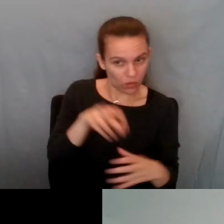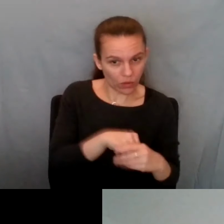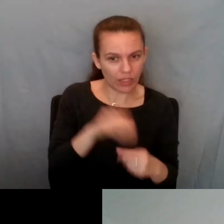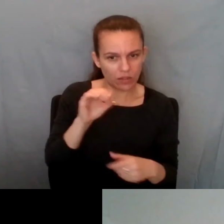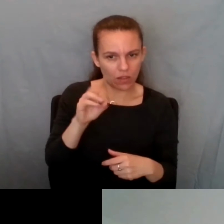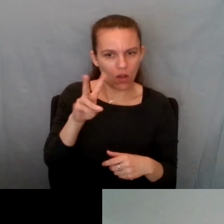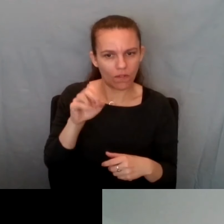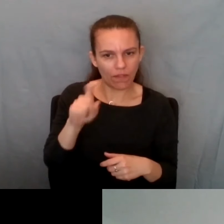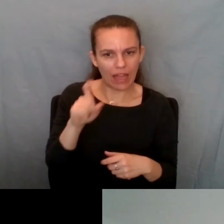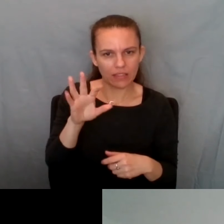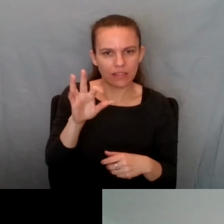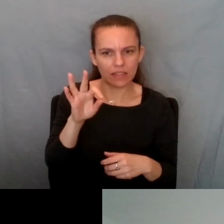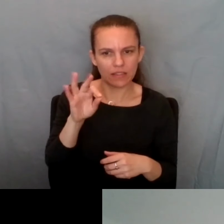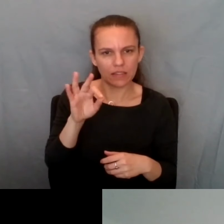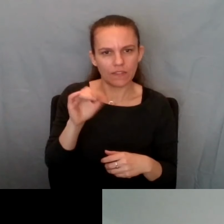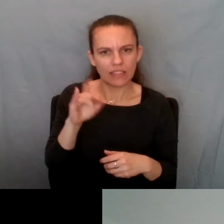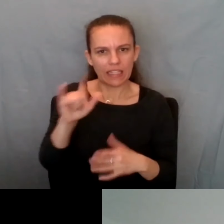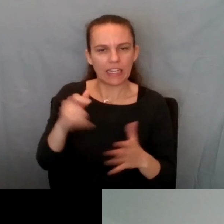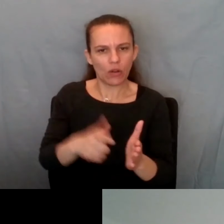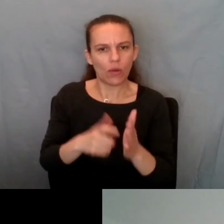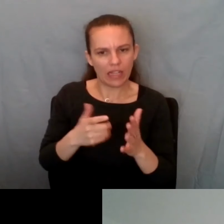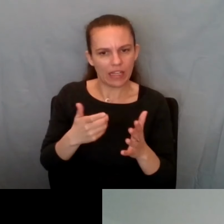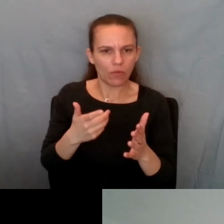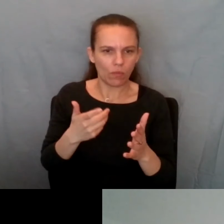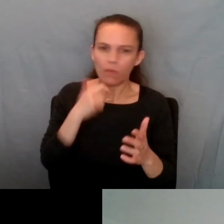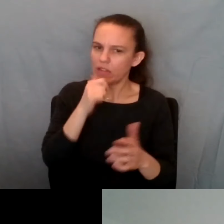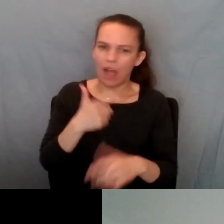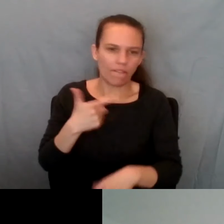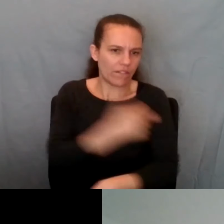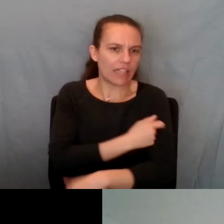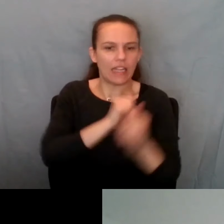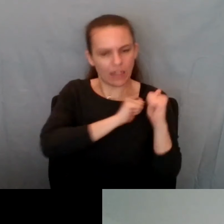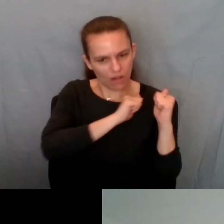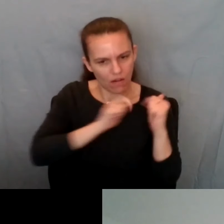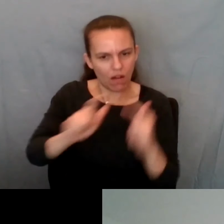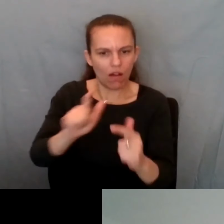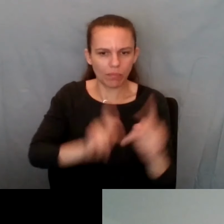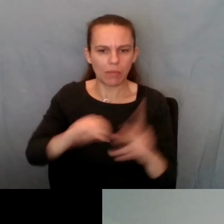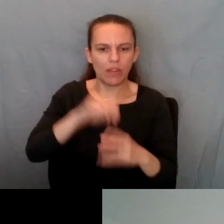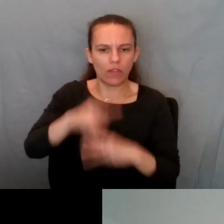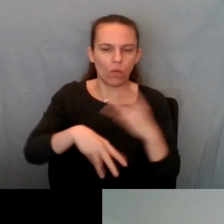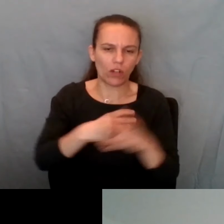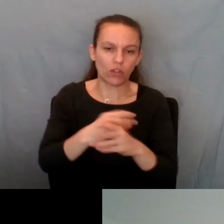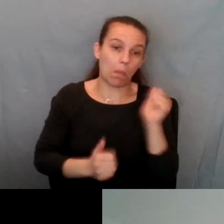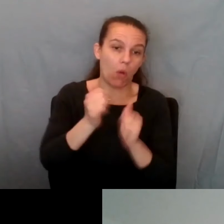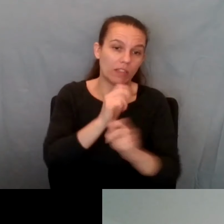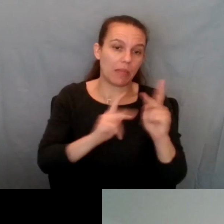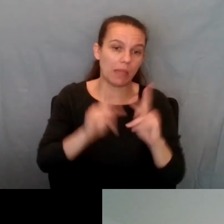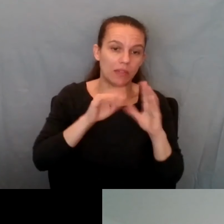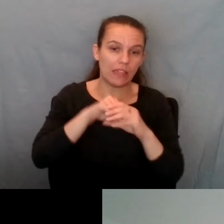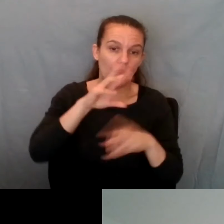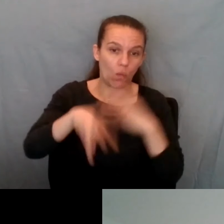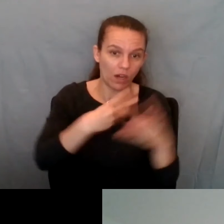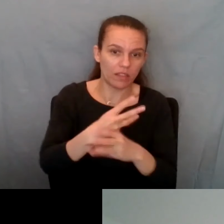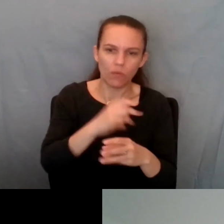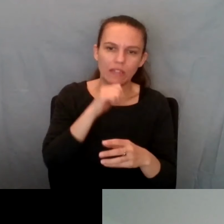it would take up to 2025 to vaccinate most people in the world. So the question,